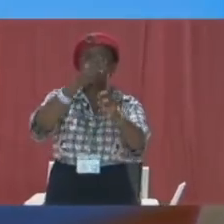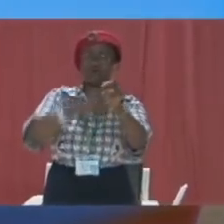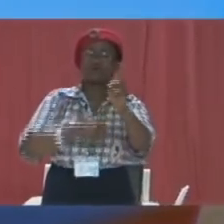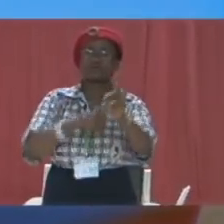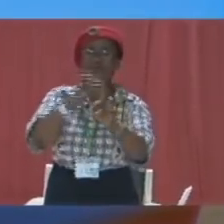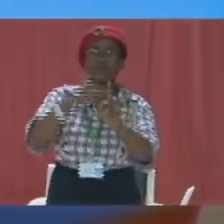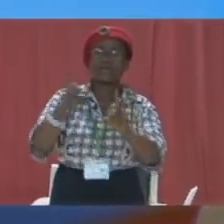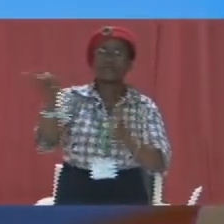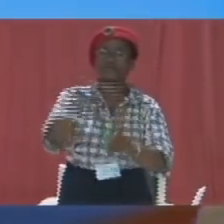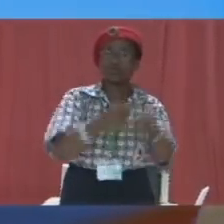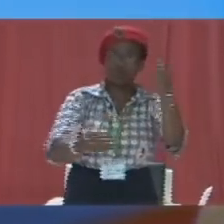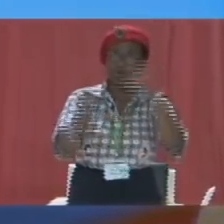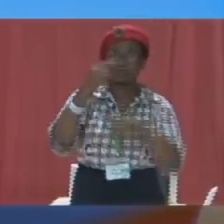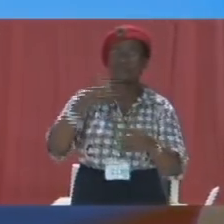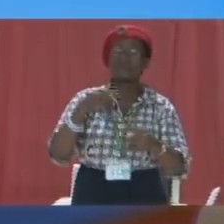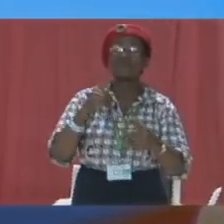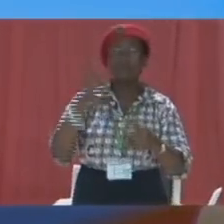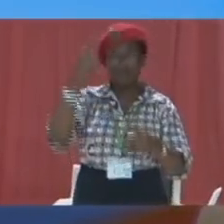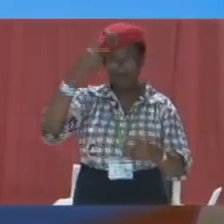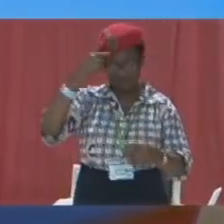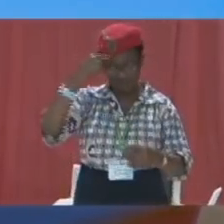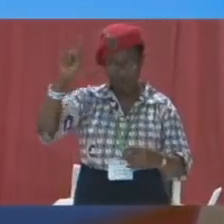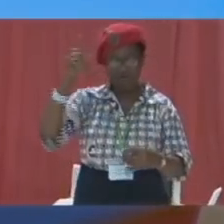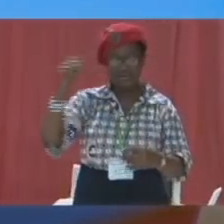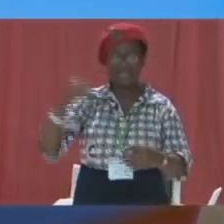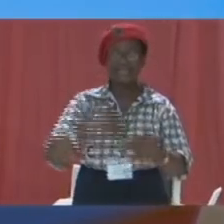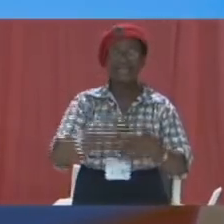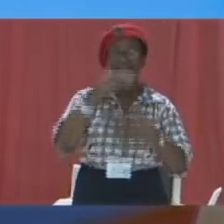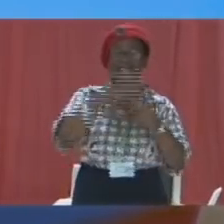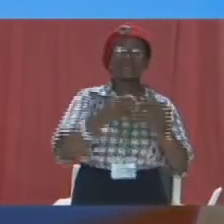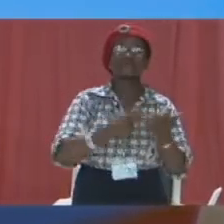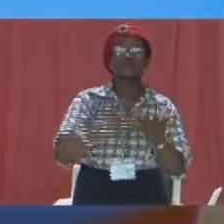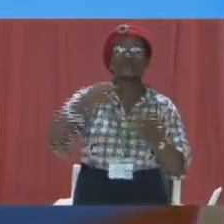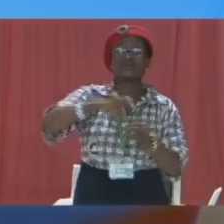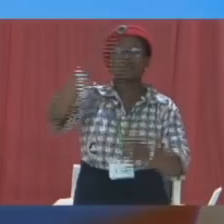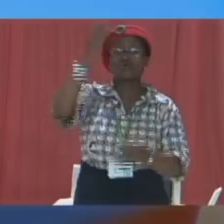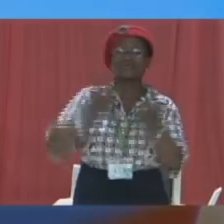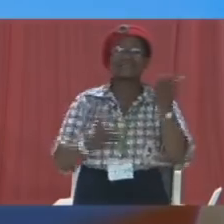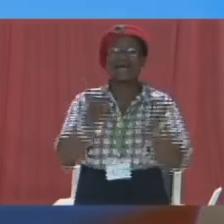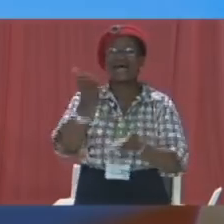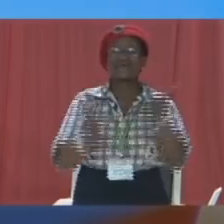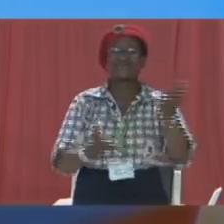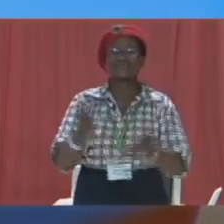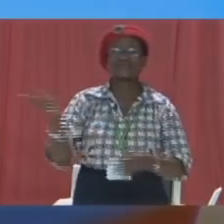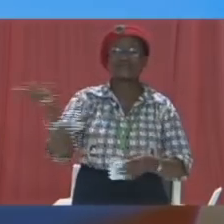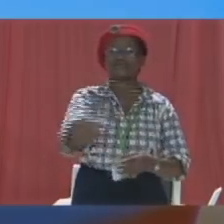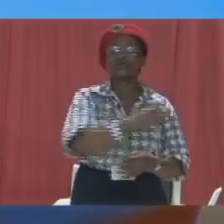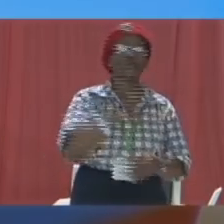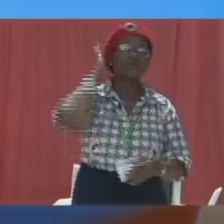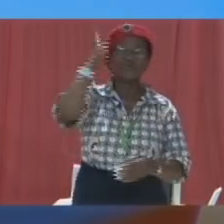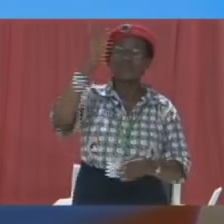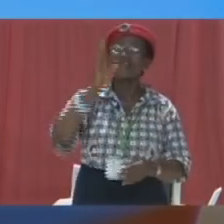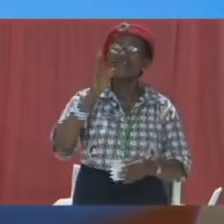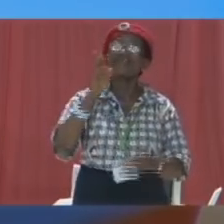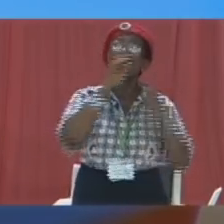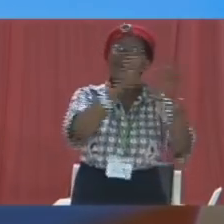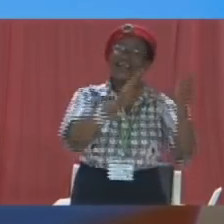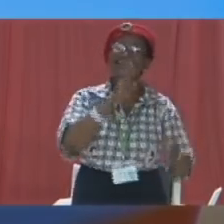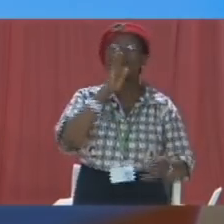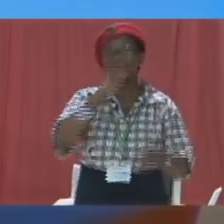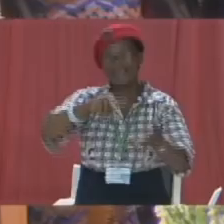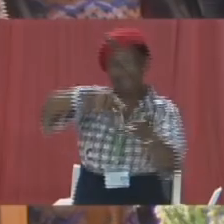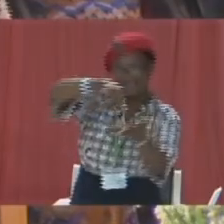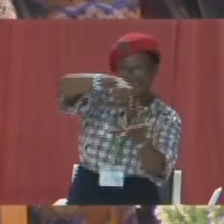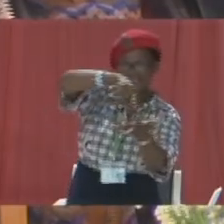Holy Ghost service, you will already be dancing for joy.